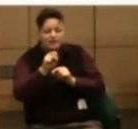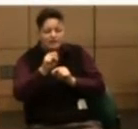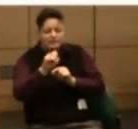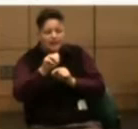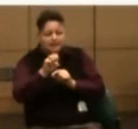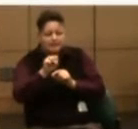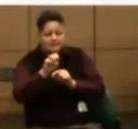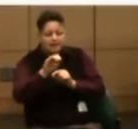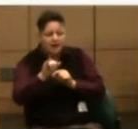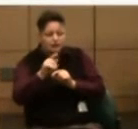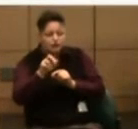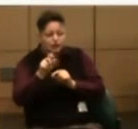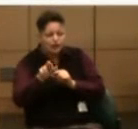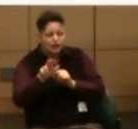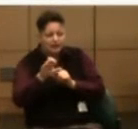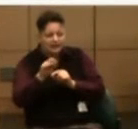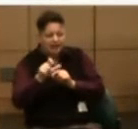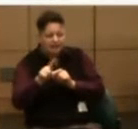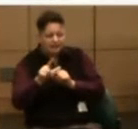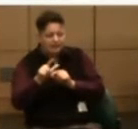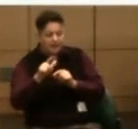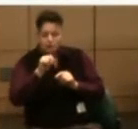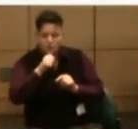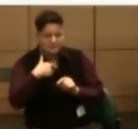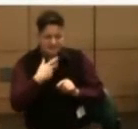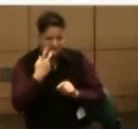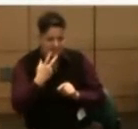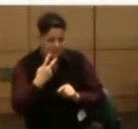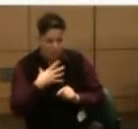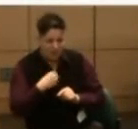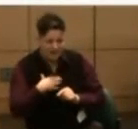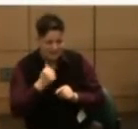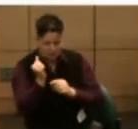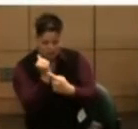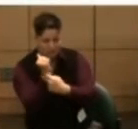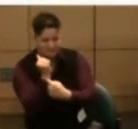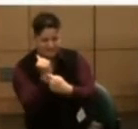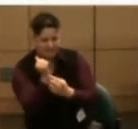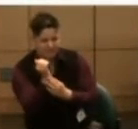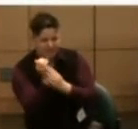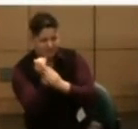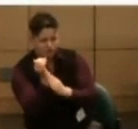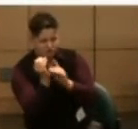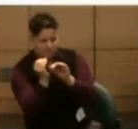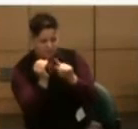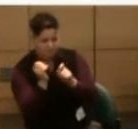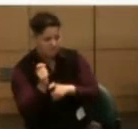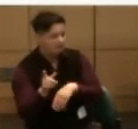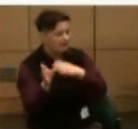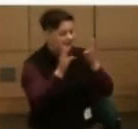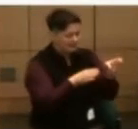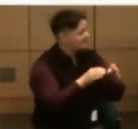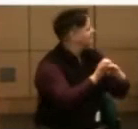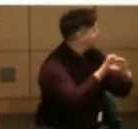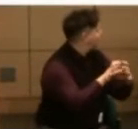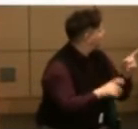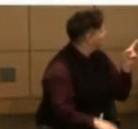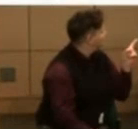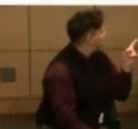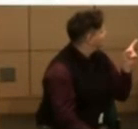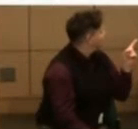against along the edge of the brainstem. Whereas in this is the dilated endolymphatic sac, and you see this little